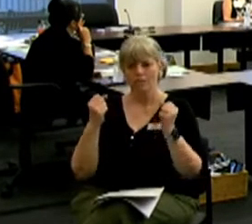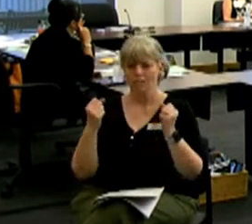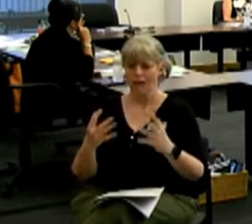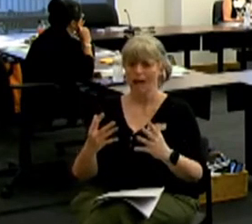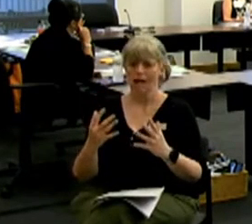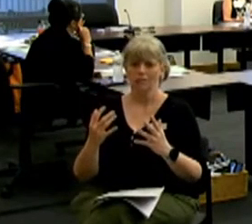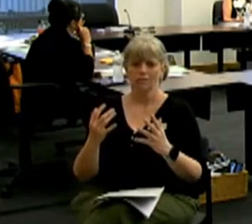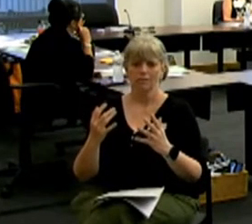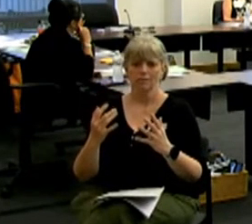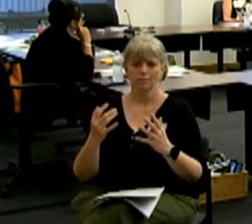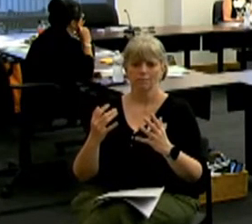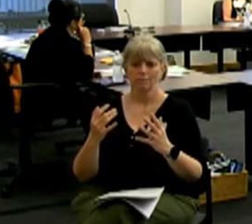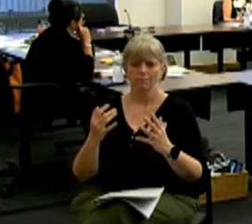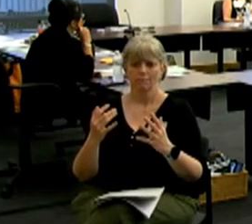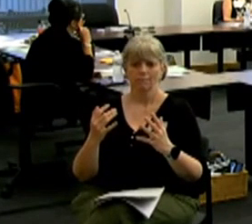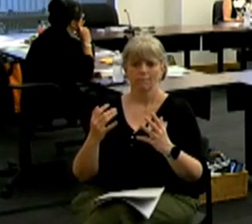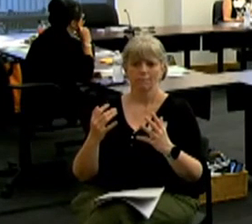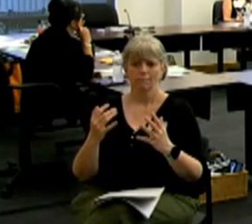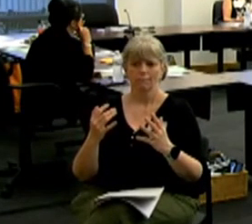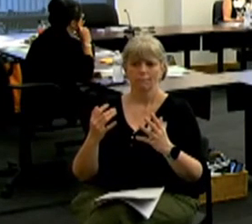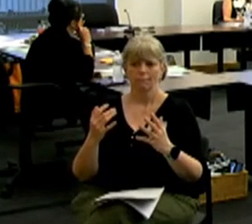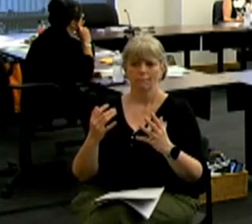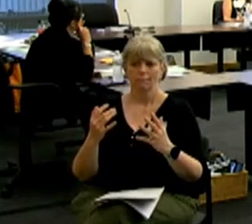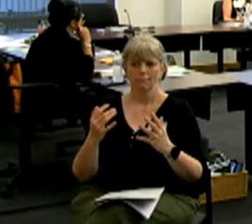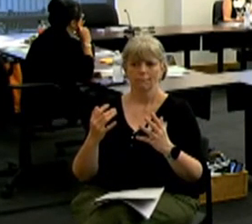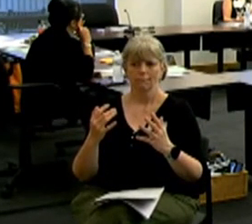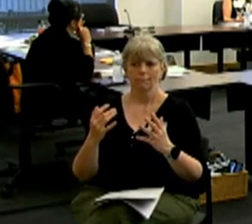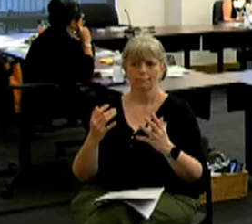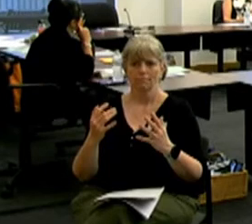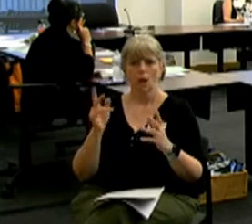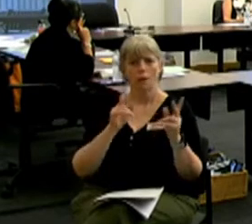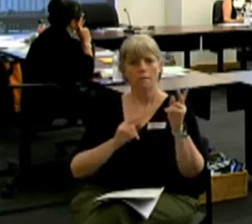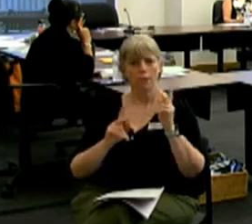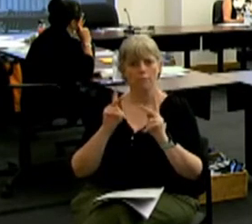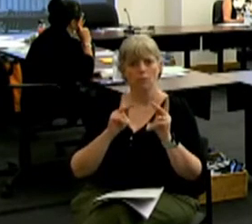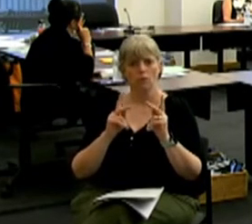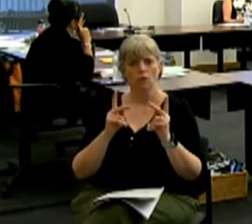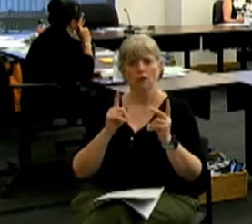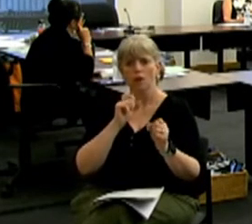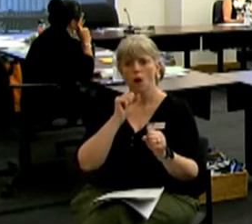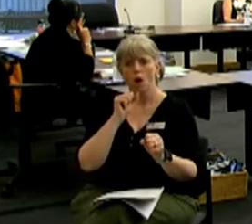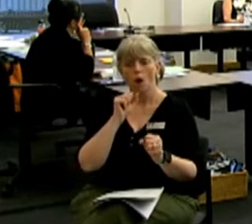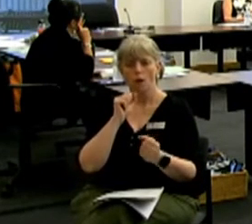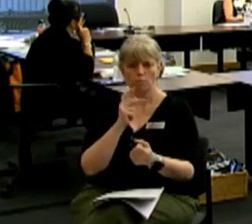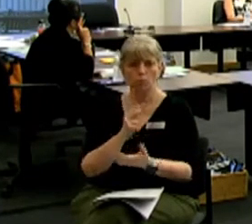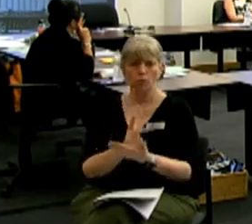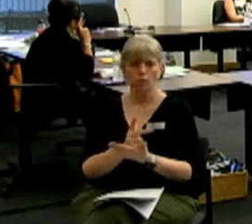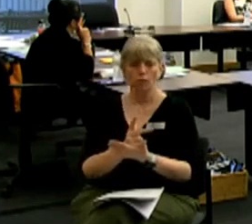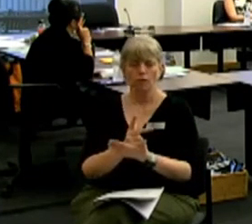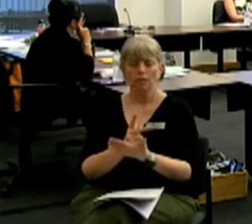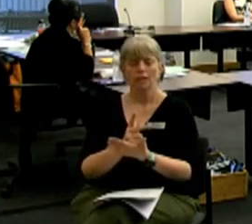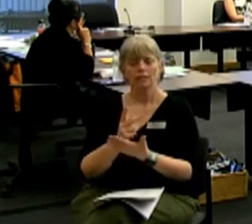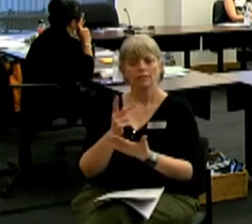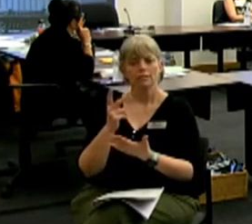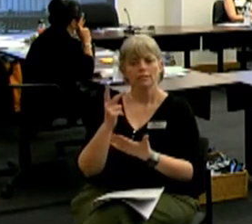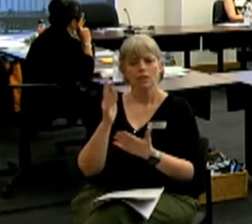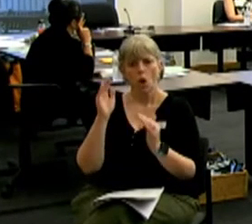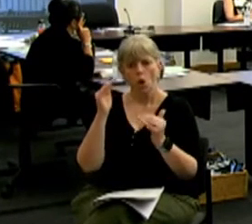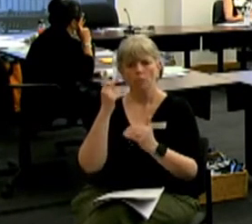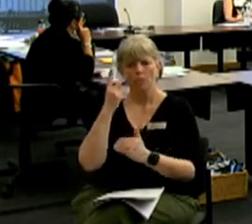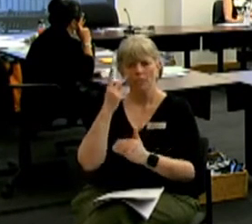of people who are coming up for approval. Really hope to see that